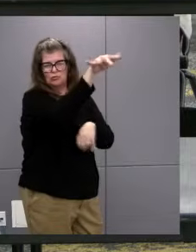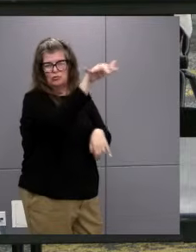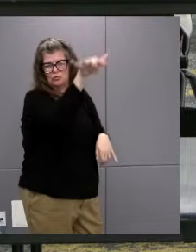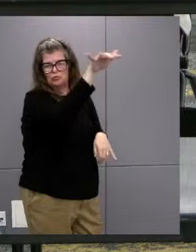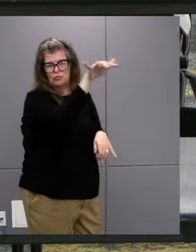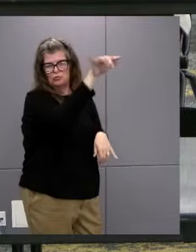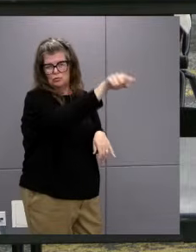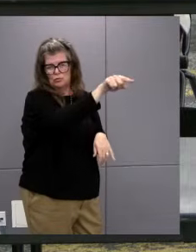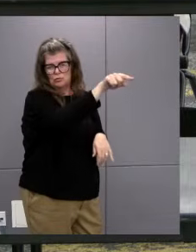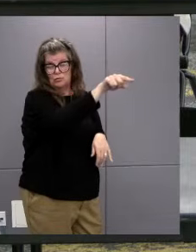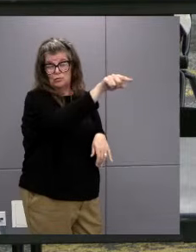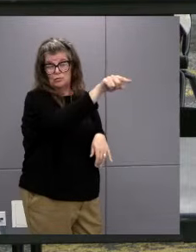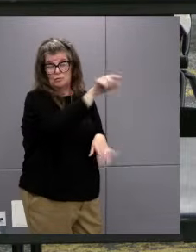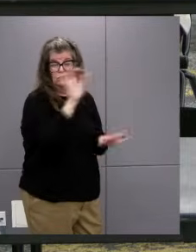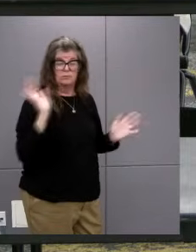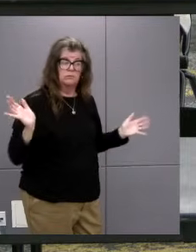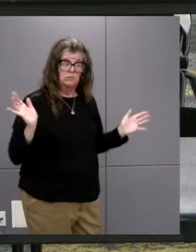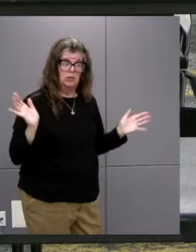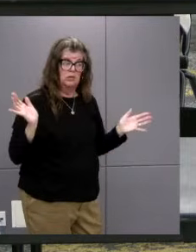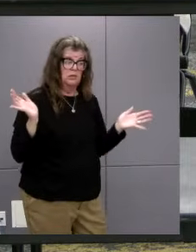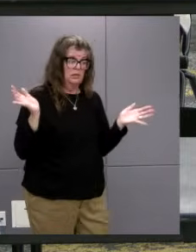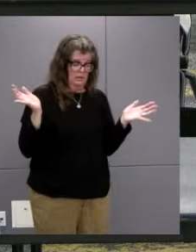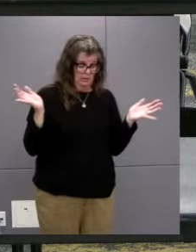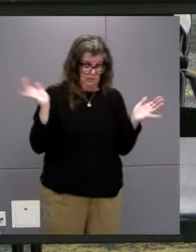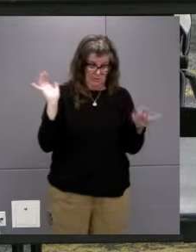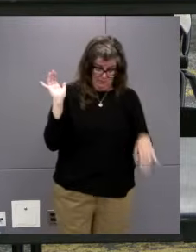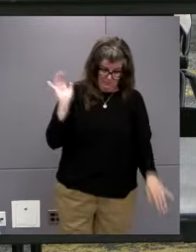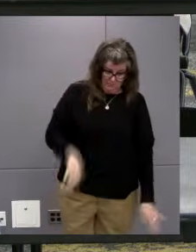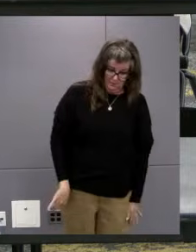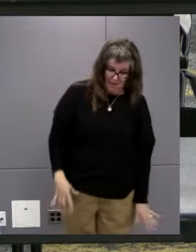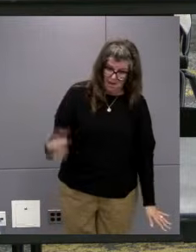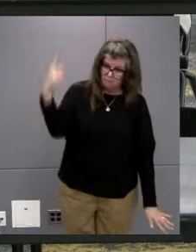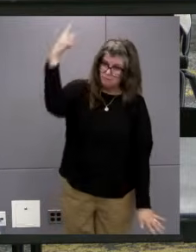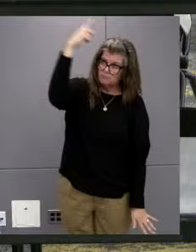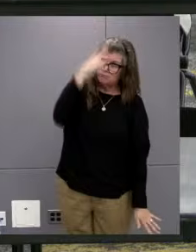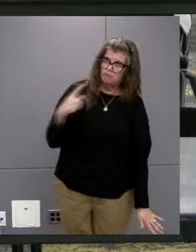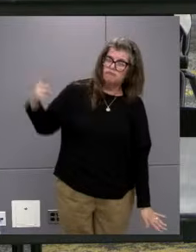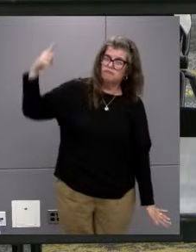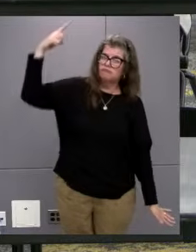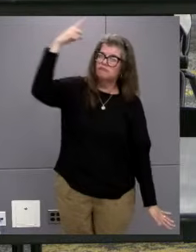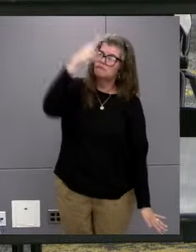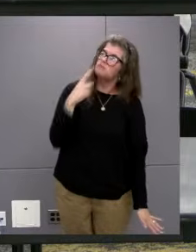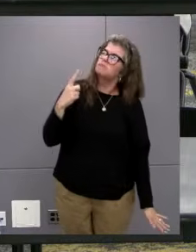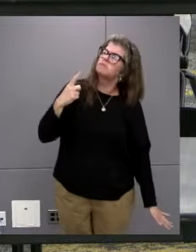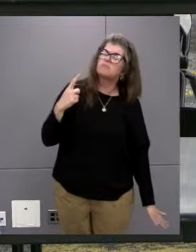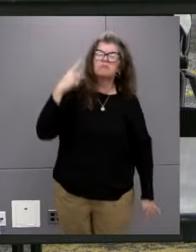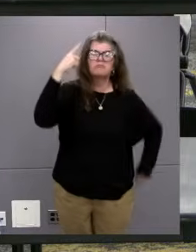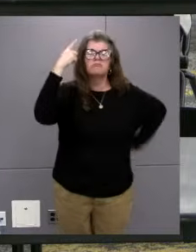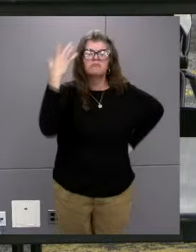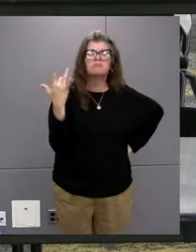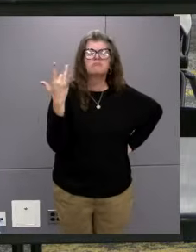And now that begs the question, why, in my mind?